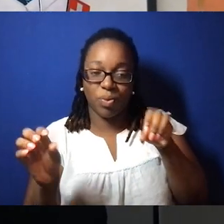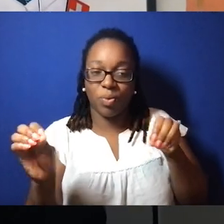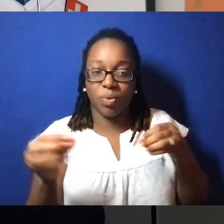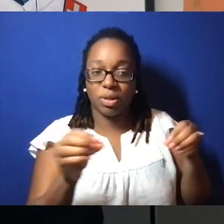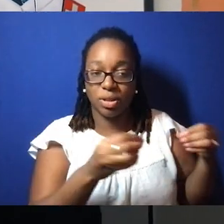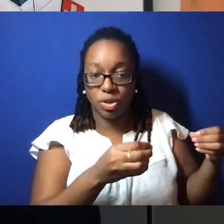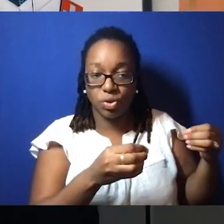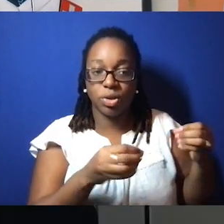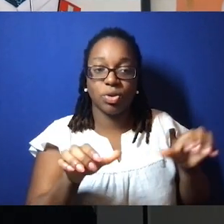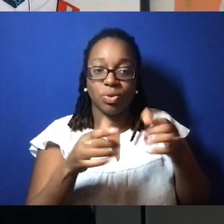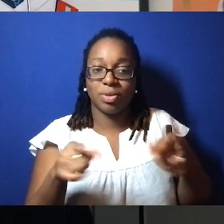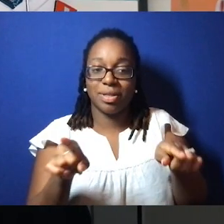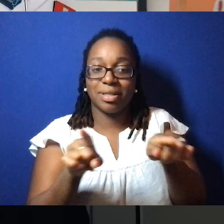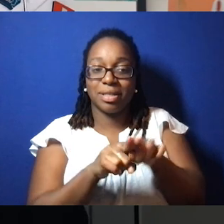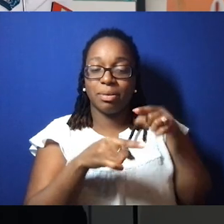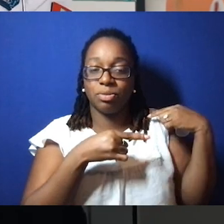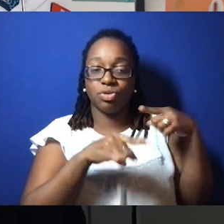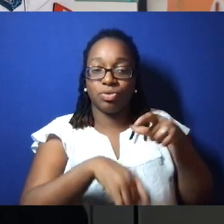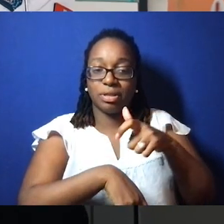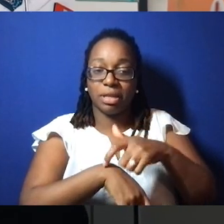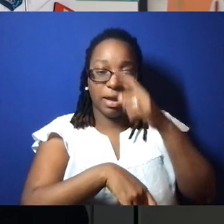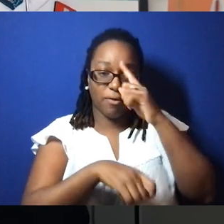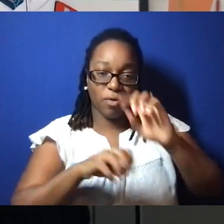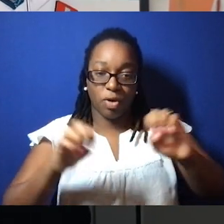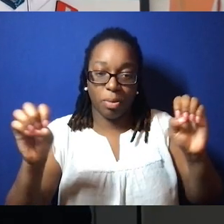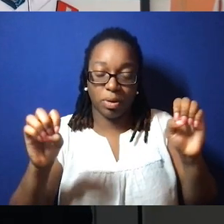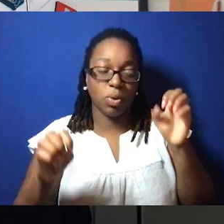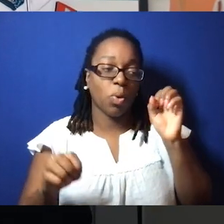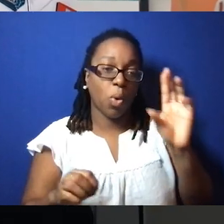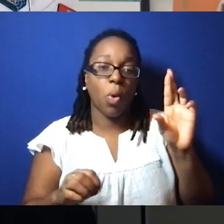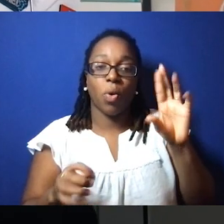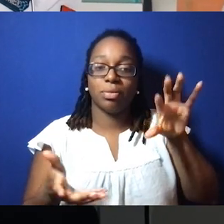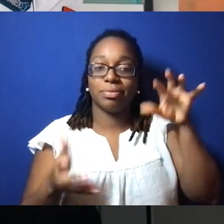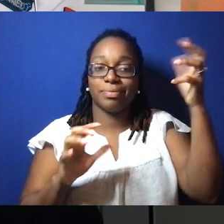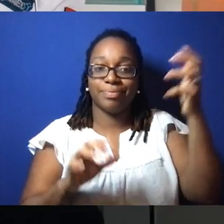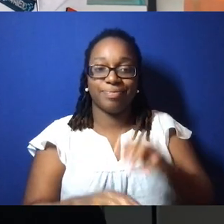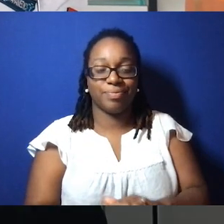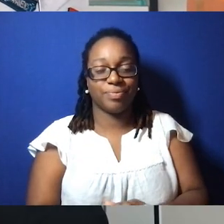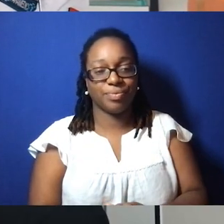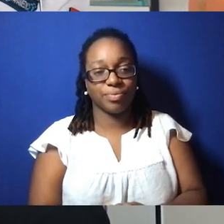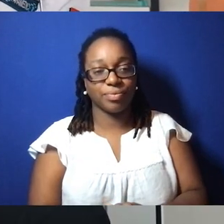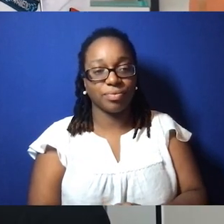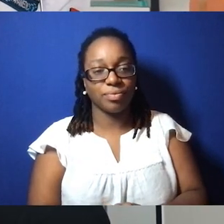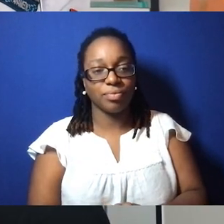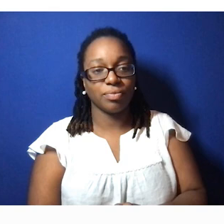your organization to do the same during times of emergency or disaster.